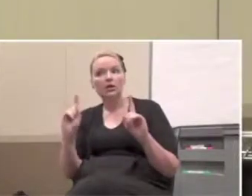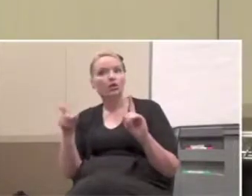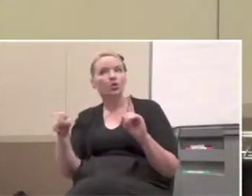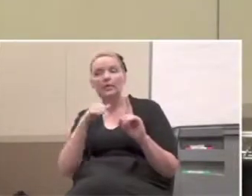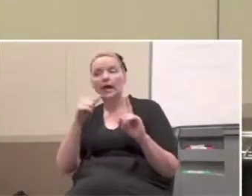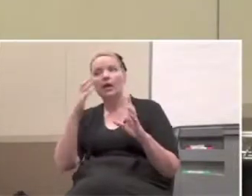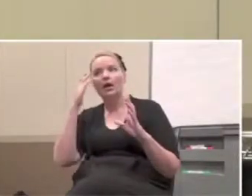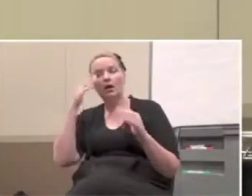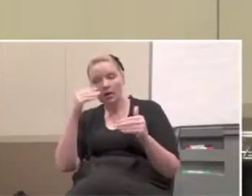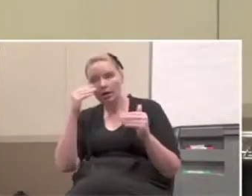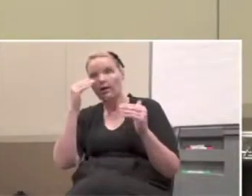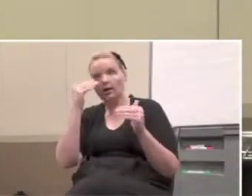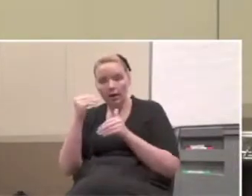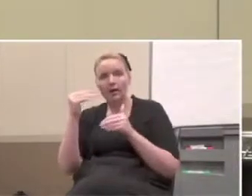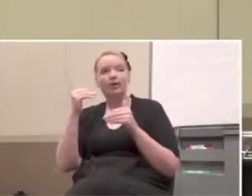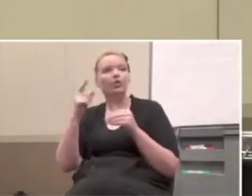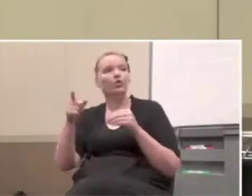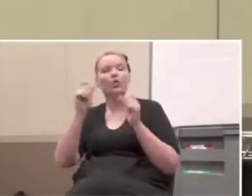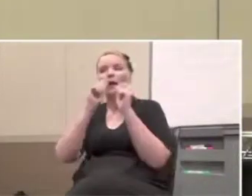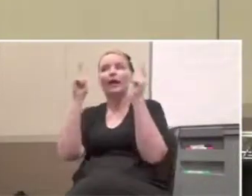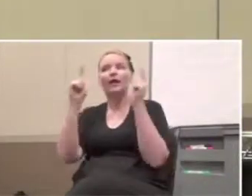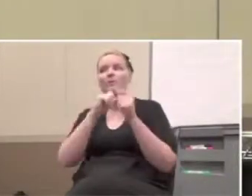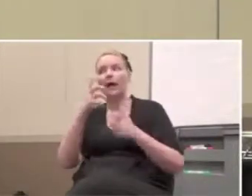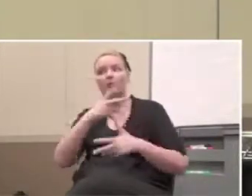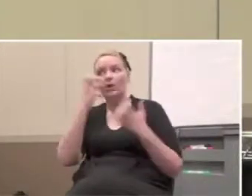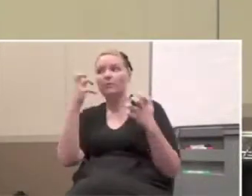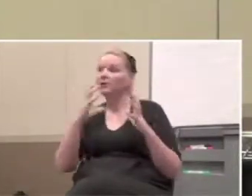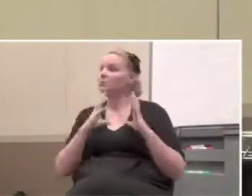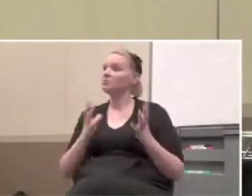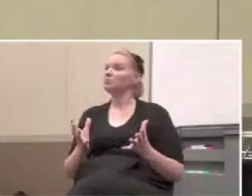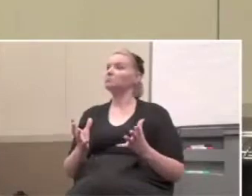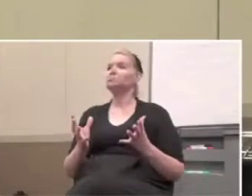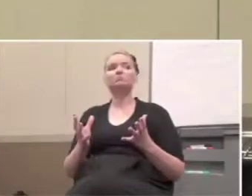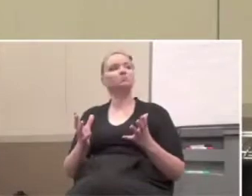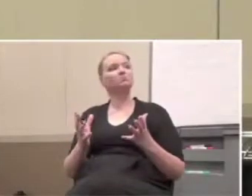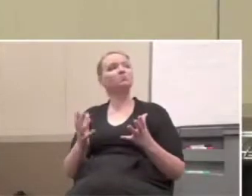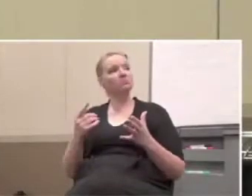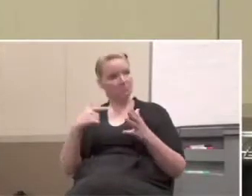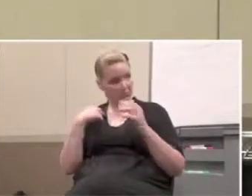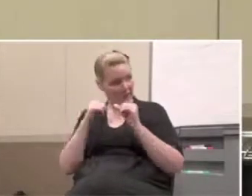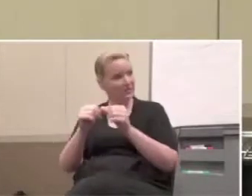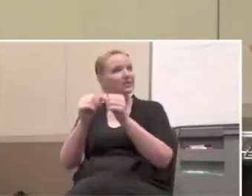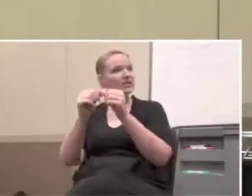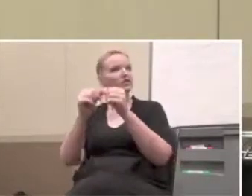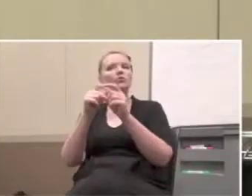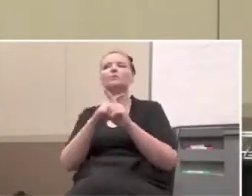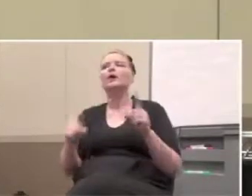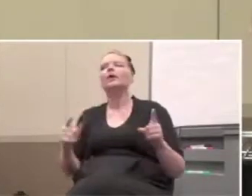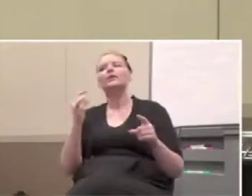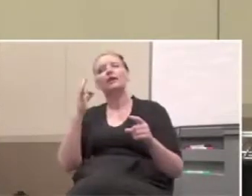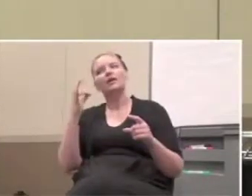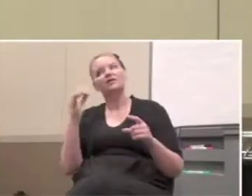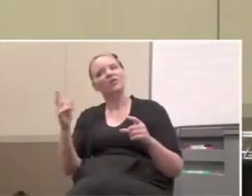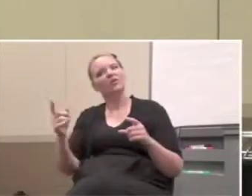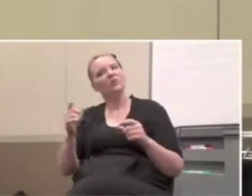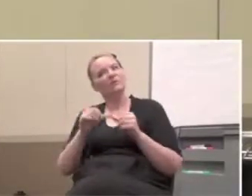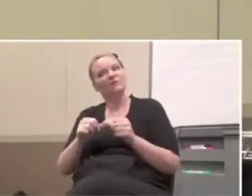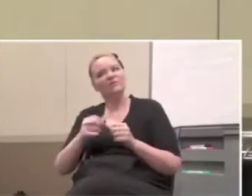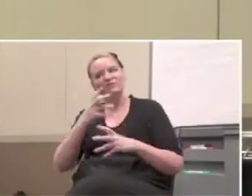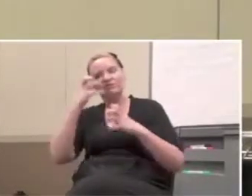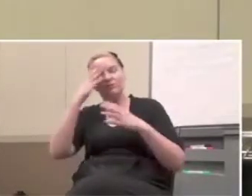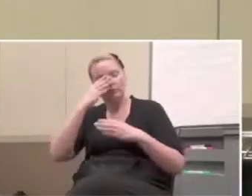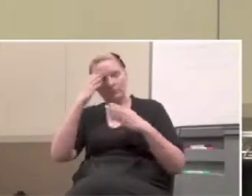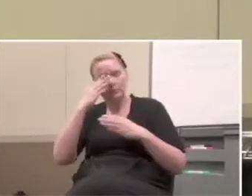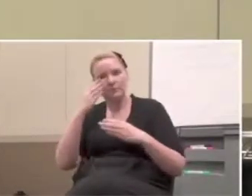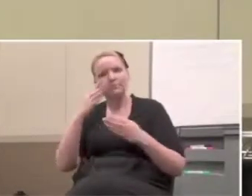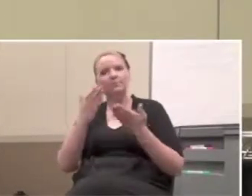you're not crabby in the morning, then that's great, we'll continue. But if it is, are you okay with us going back to